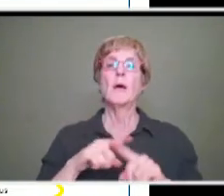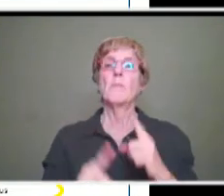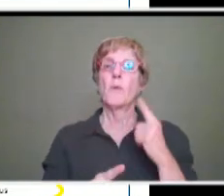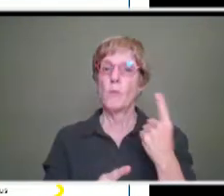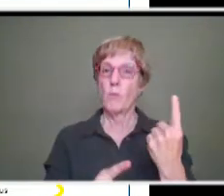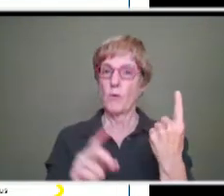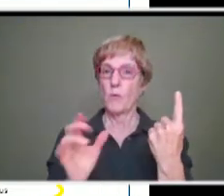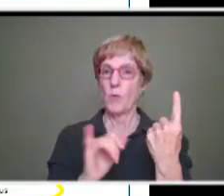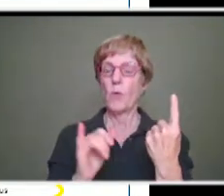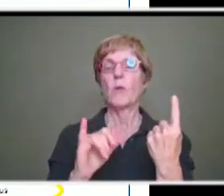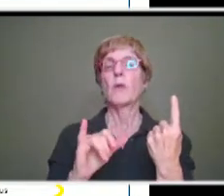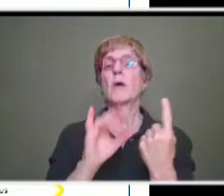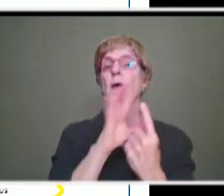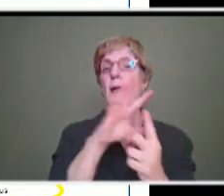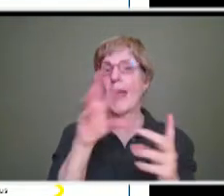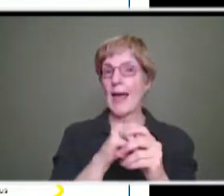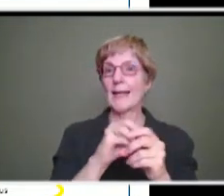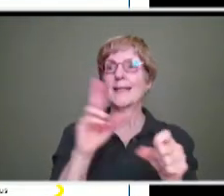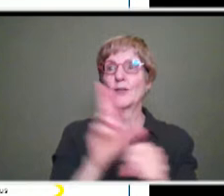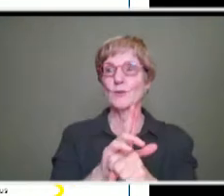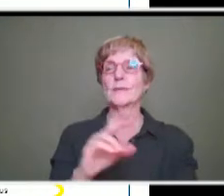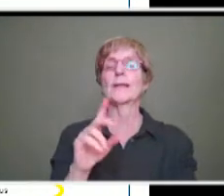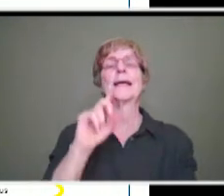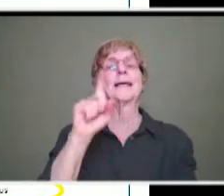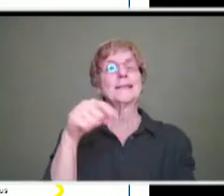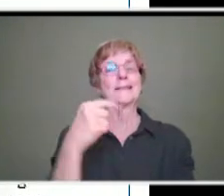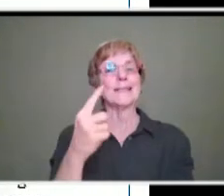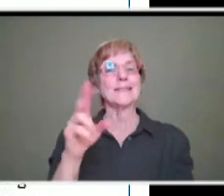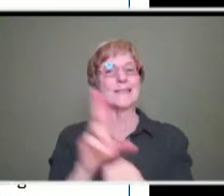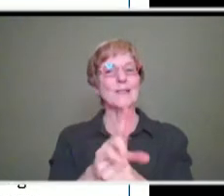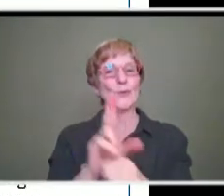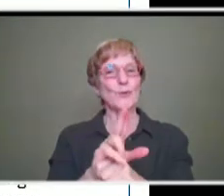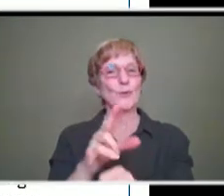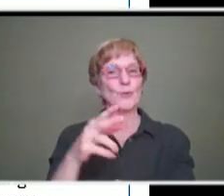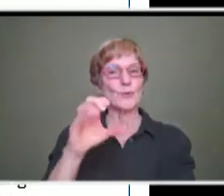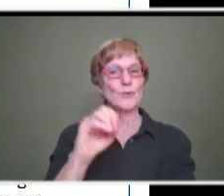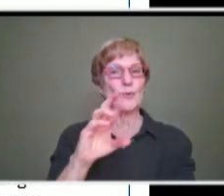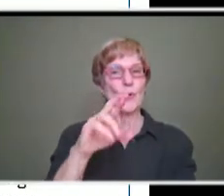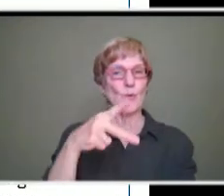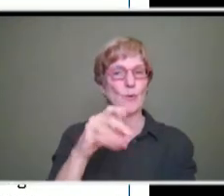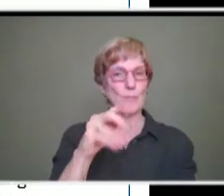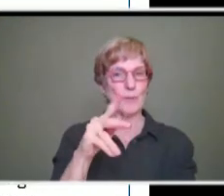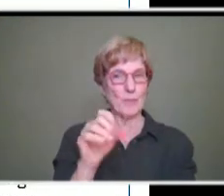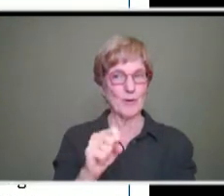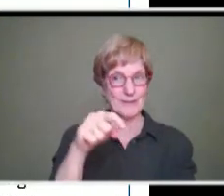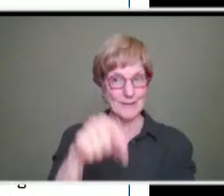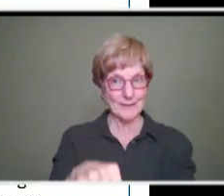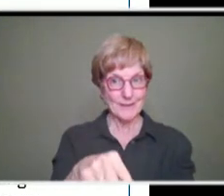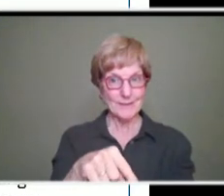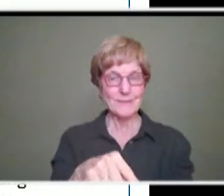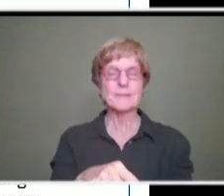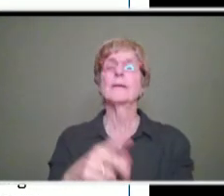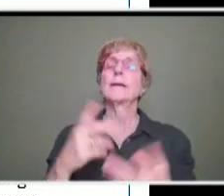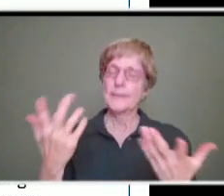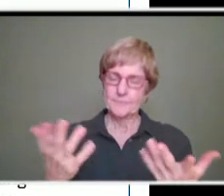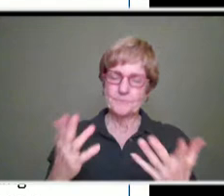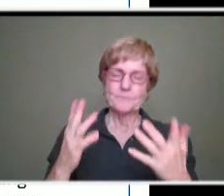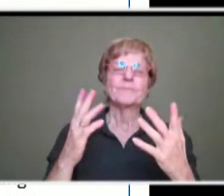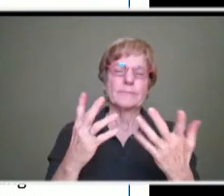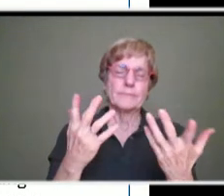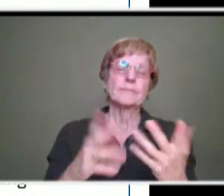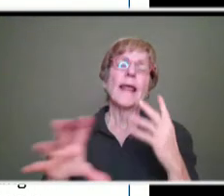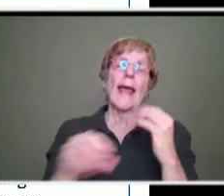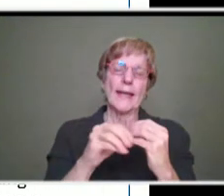adding uses to single-use Corporate Center Park or corporate facilities like this this is a zoomed out shot of the area